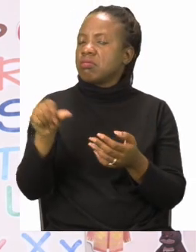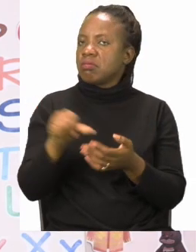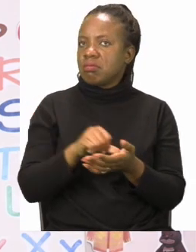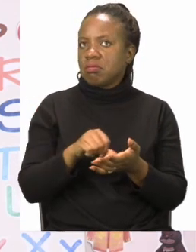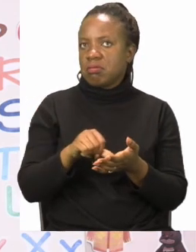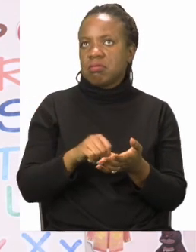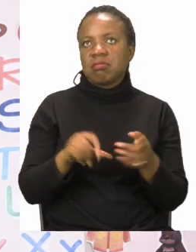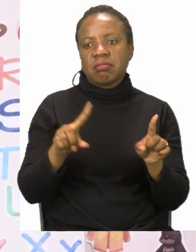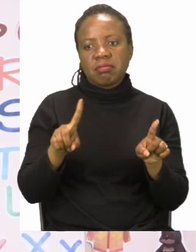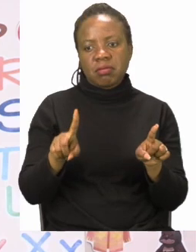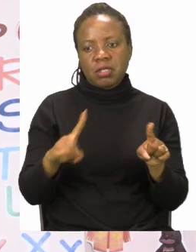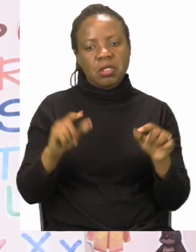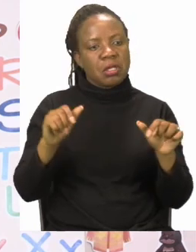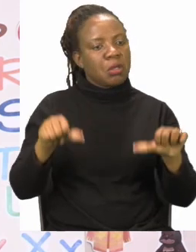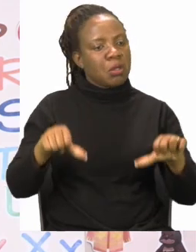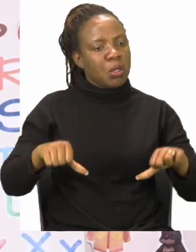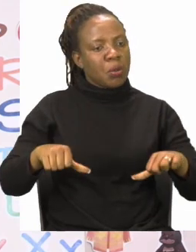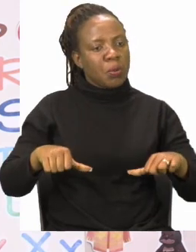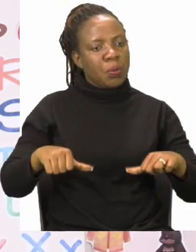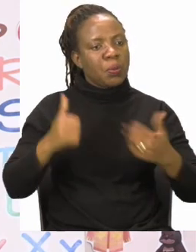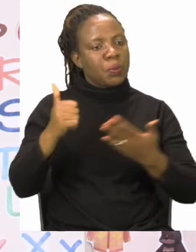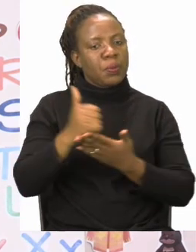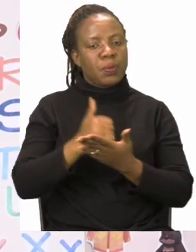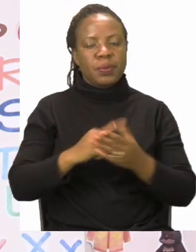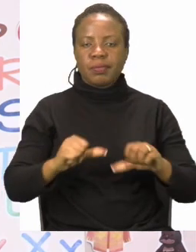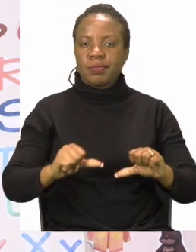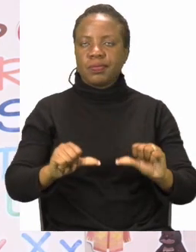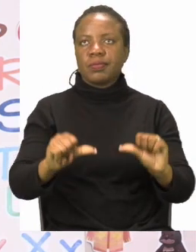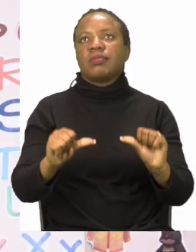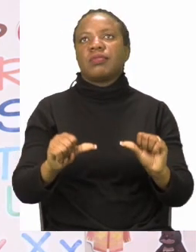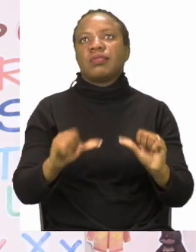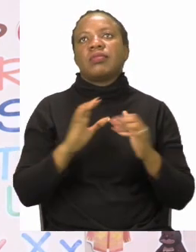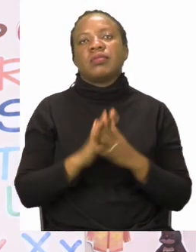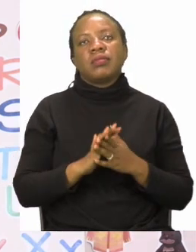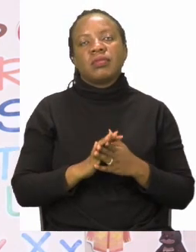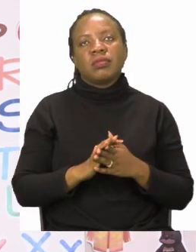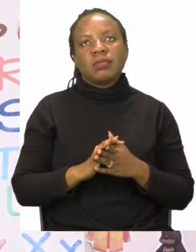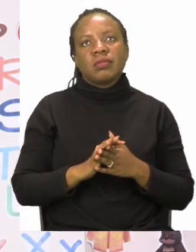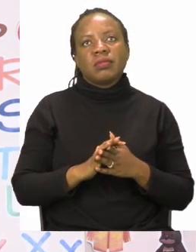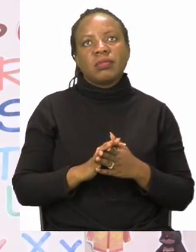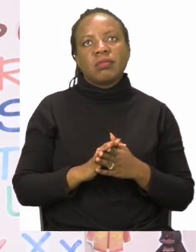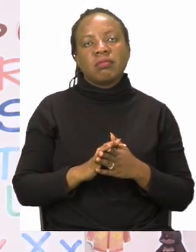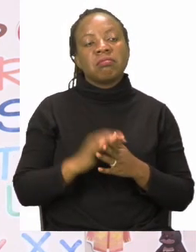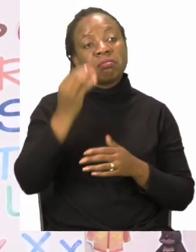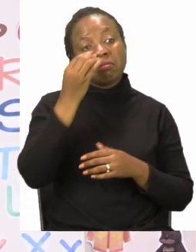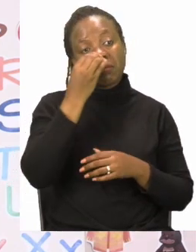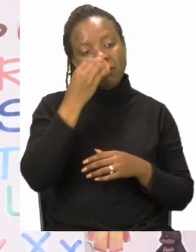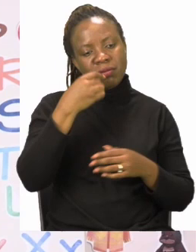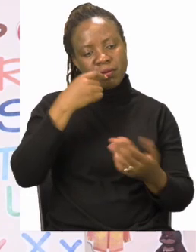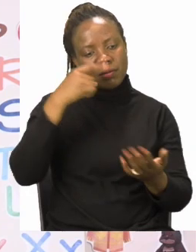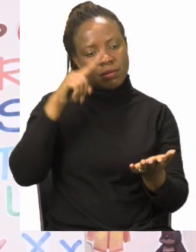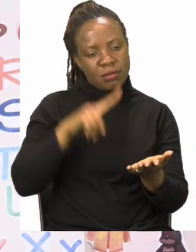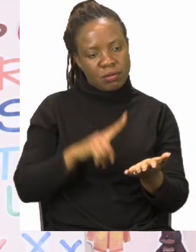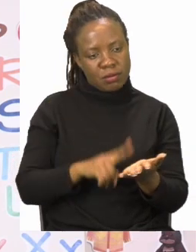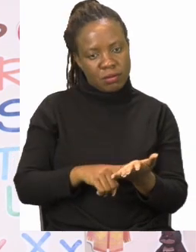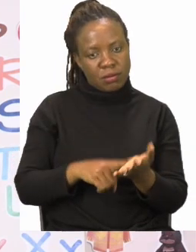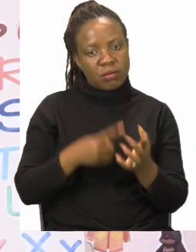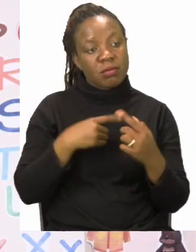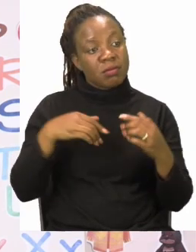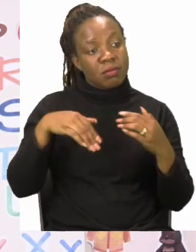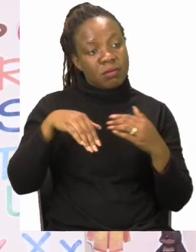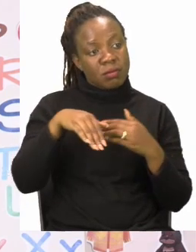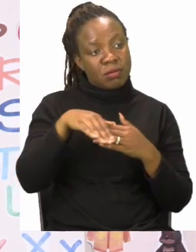clean and healthy. Now, before we go, boys and girls, Zoshi promised me that we could go for a